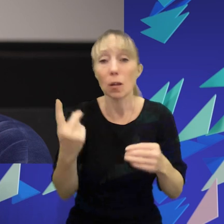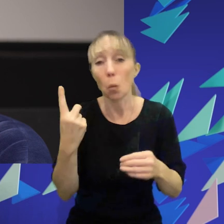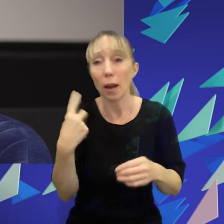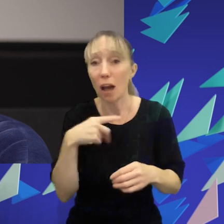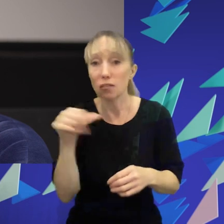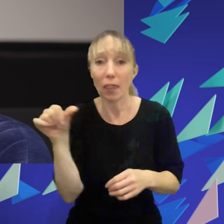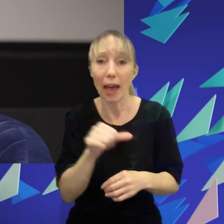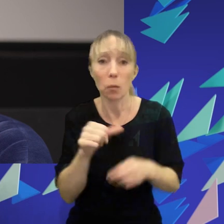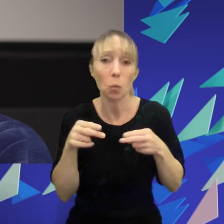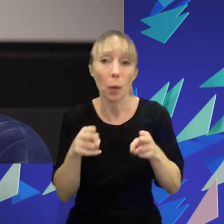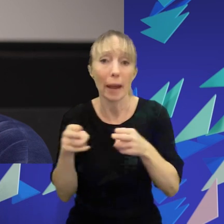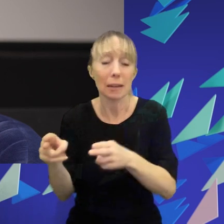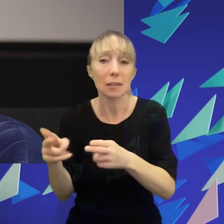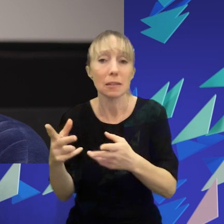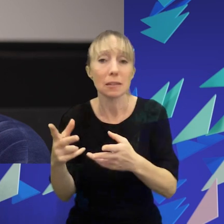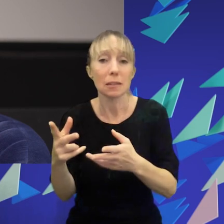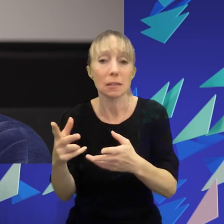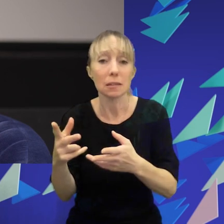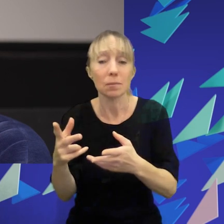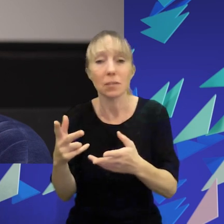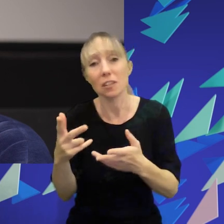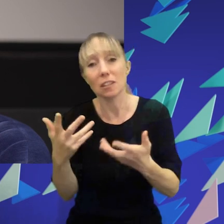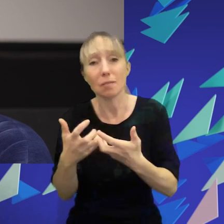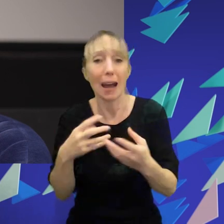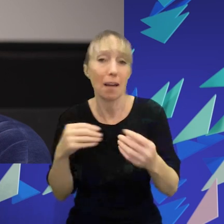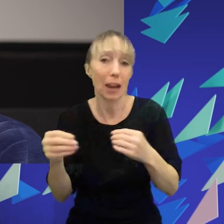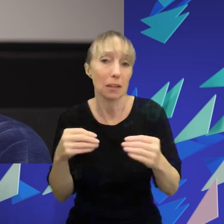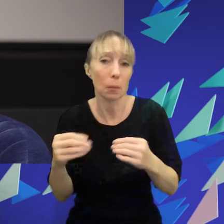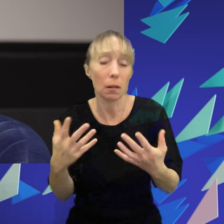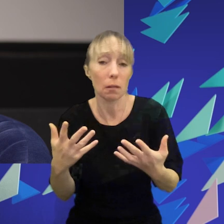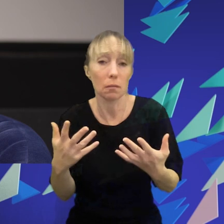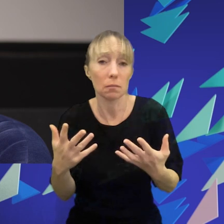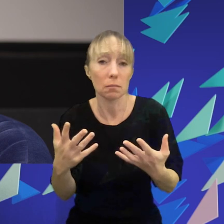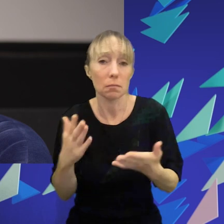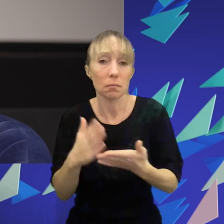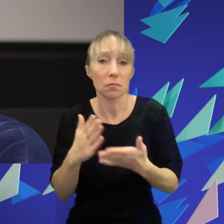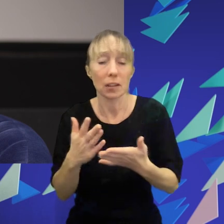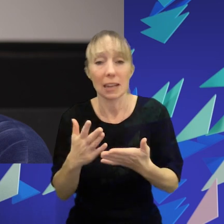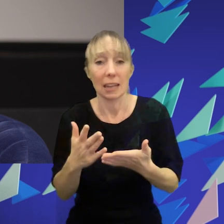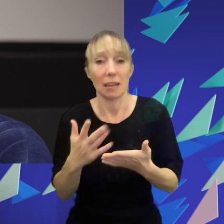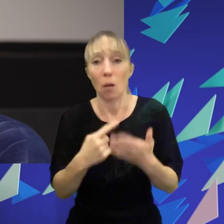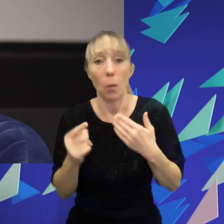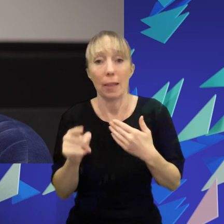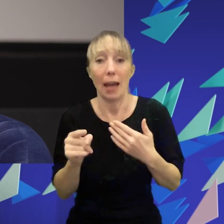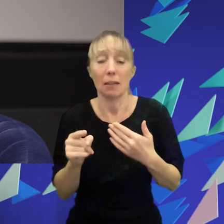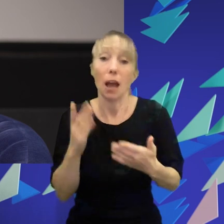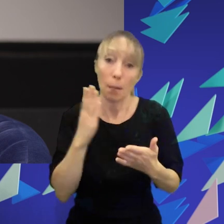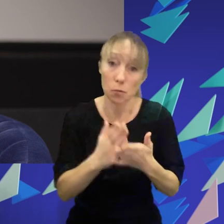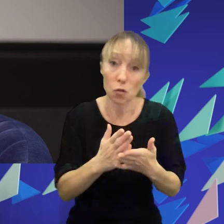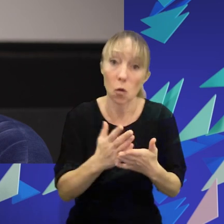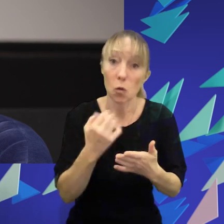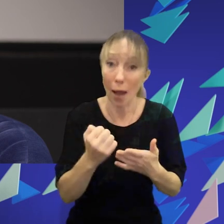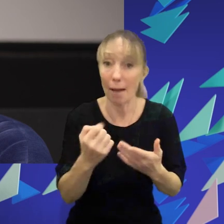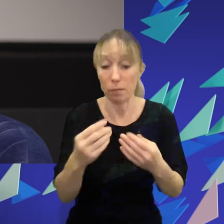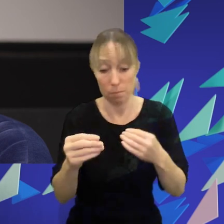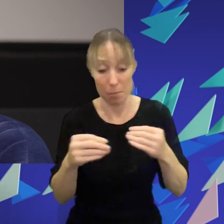ways. And I'm sure you will get away. It's just how flexible you are. It is just that. I'm sure that you have the material. It's